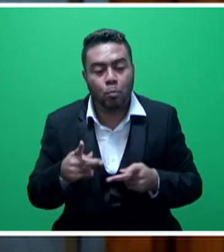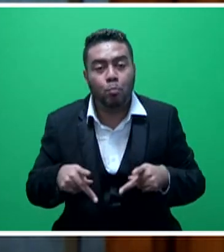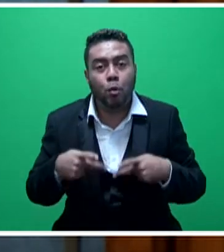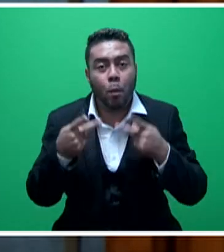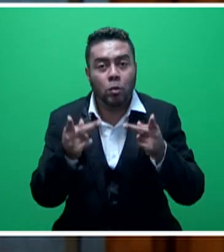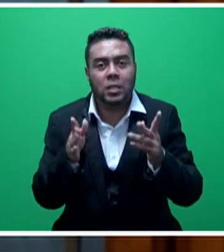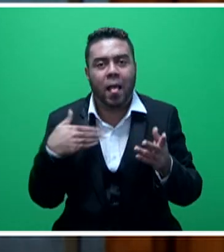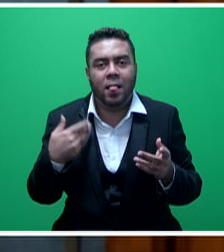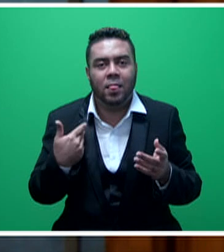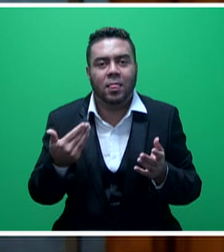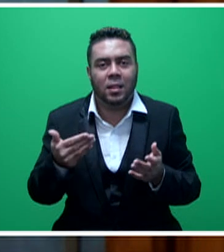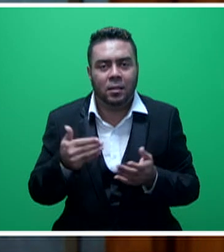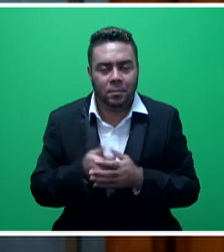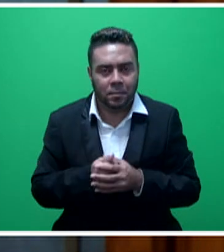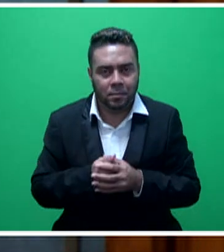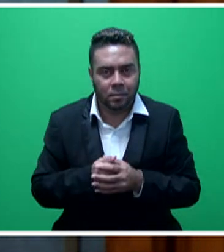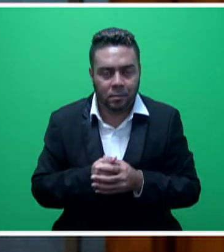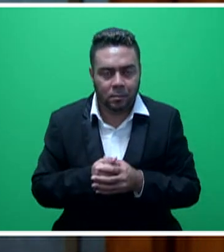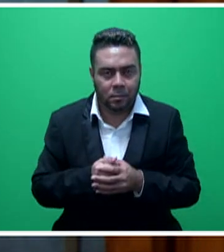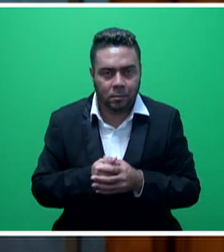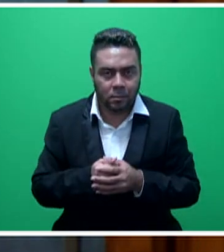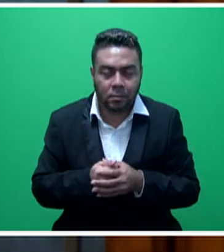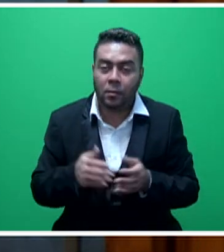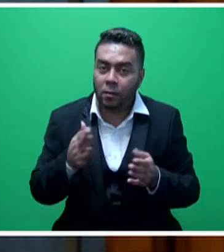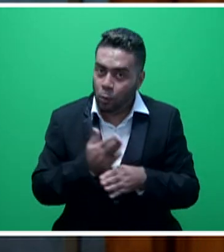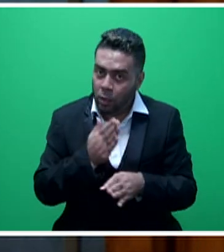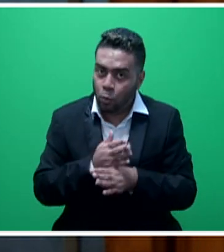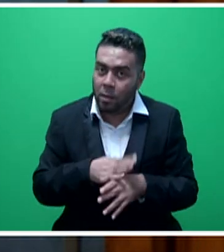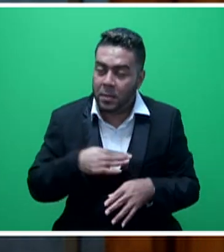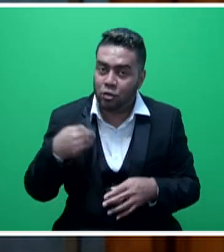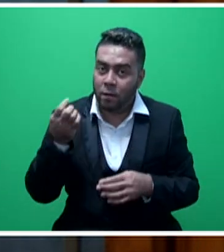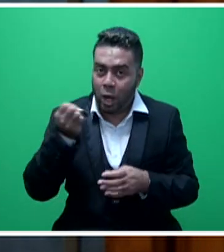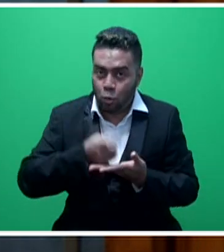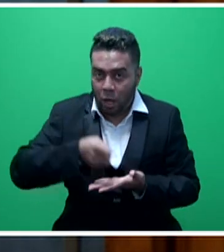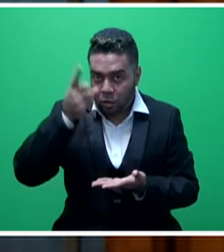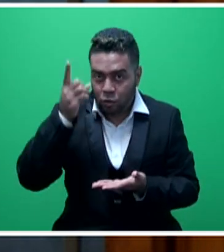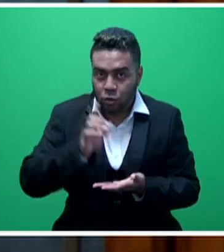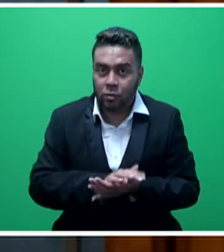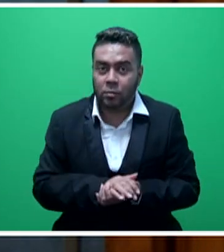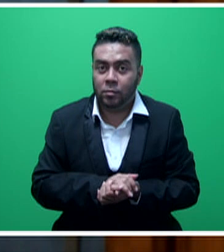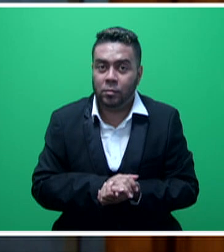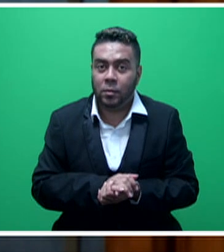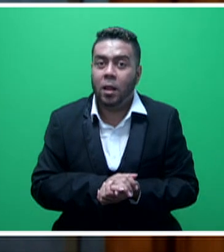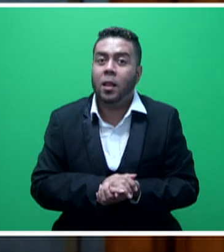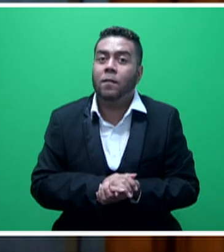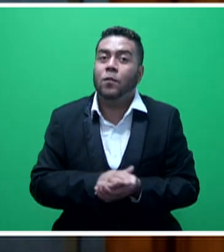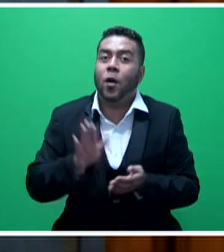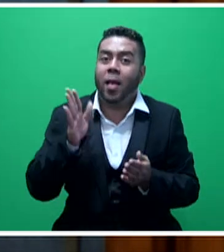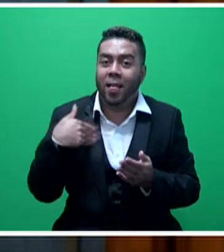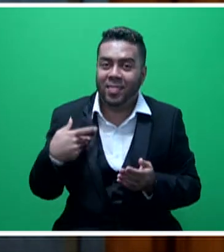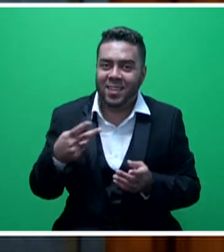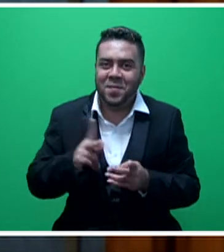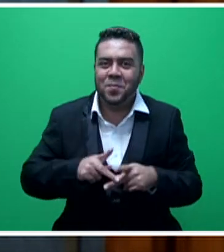living. The Ministry has been working with the Ministry of Education to roll out the Health Promoting Schools package to